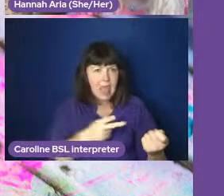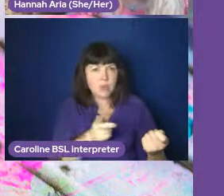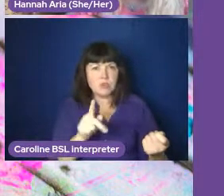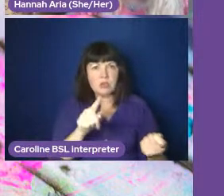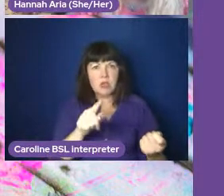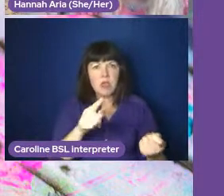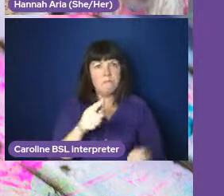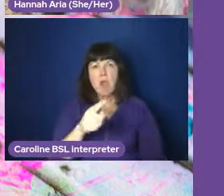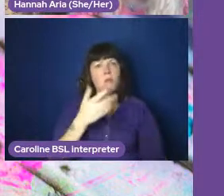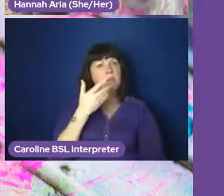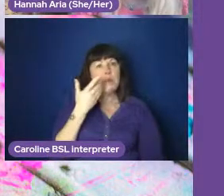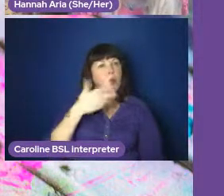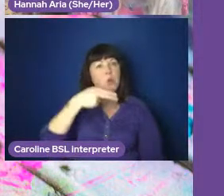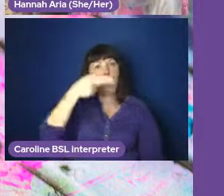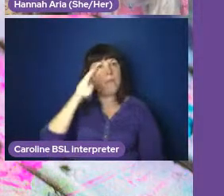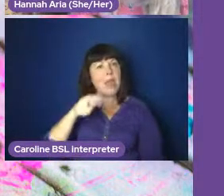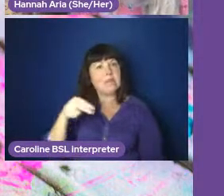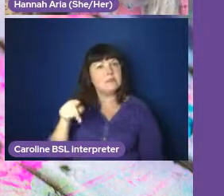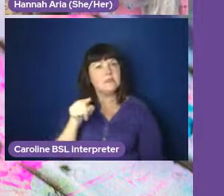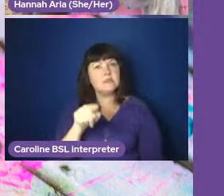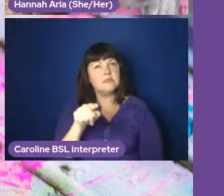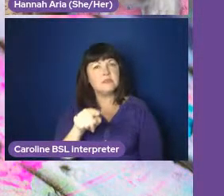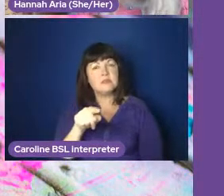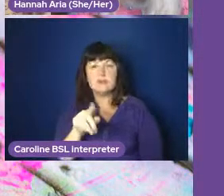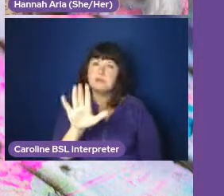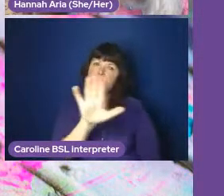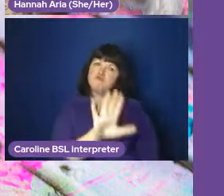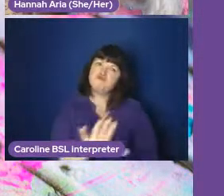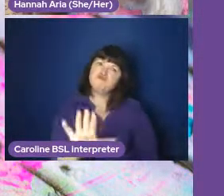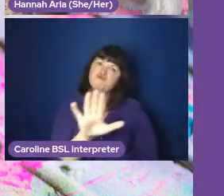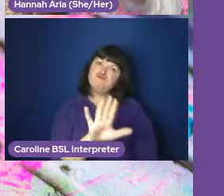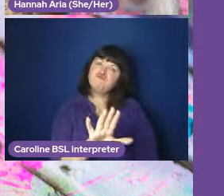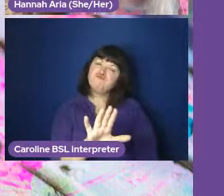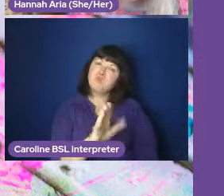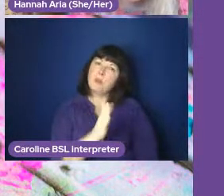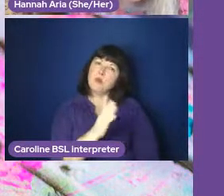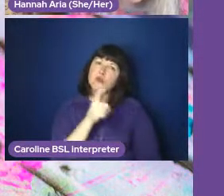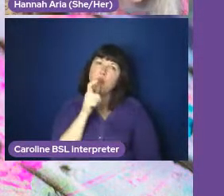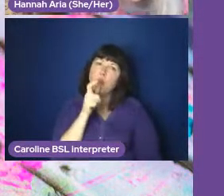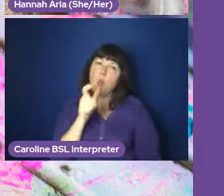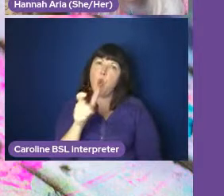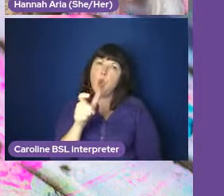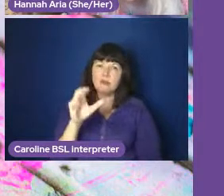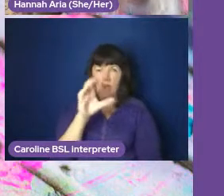painted it and that the colours naturally from the text are kind of shining through.